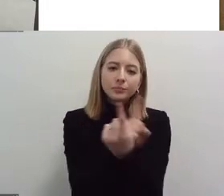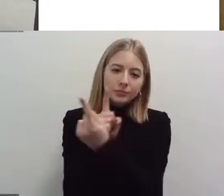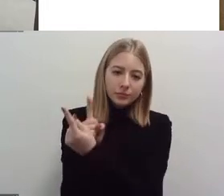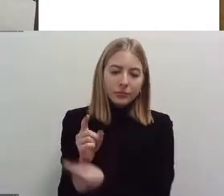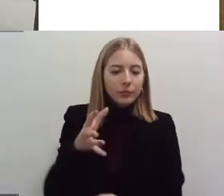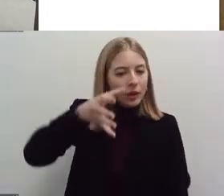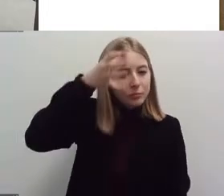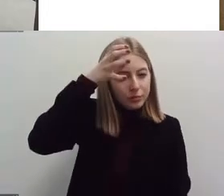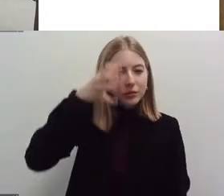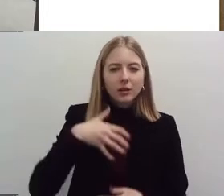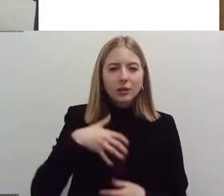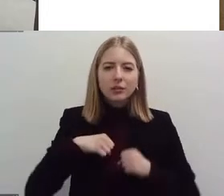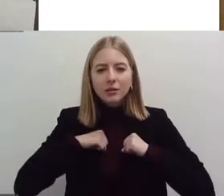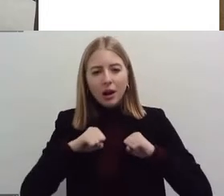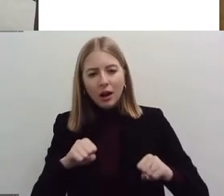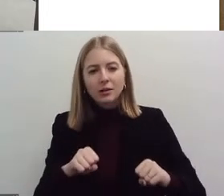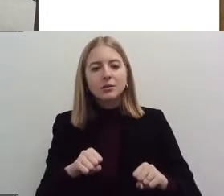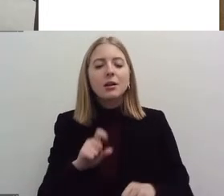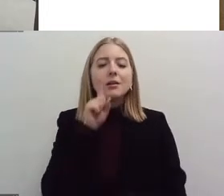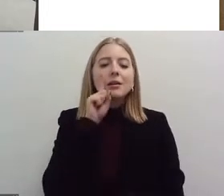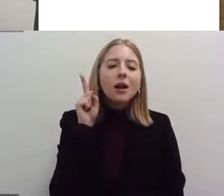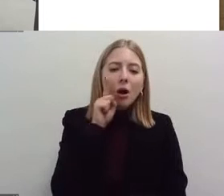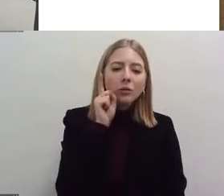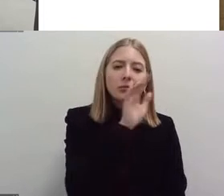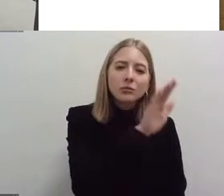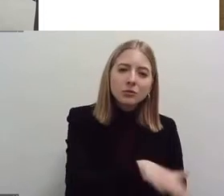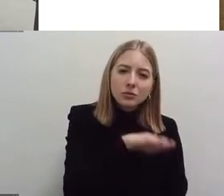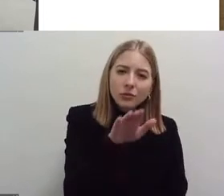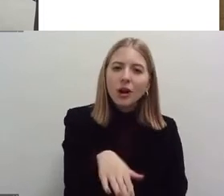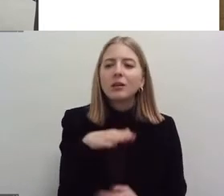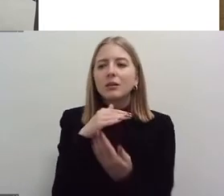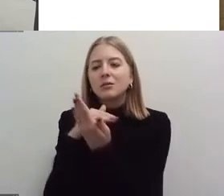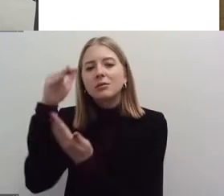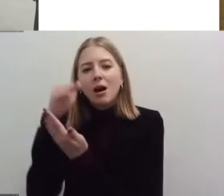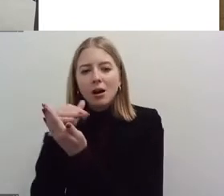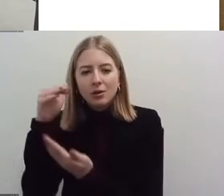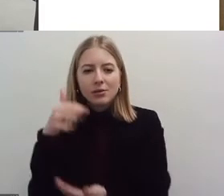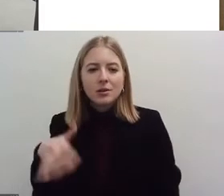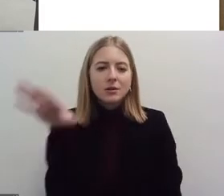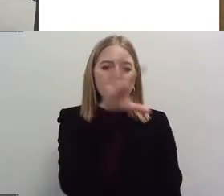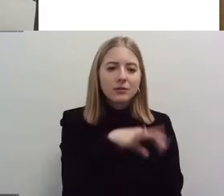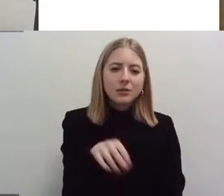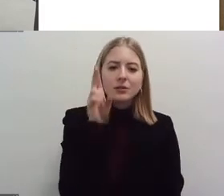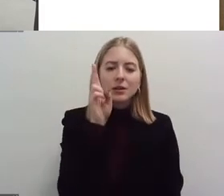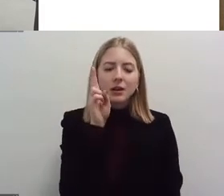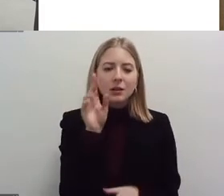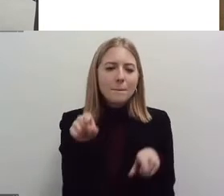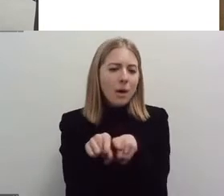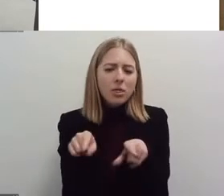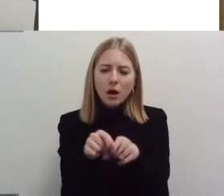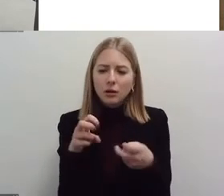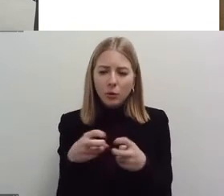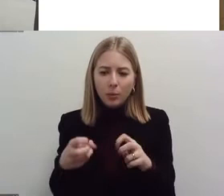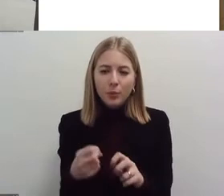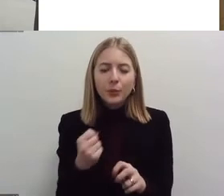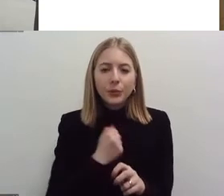same obstacles and hardships we are working towards bettering, and nevertheless, here they are,